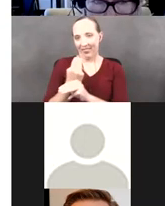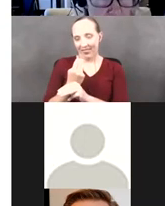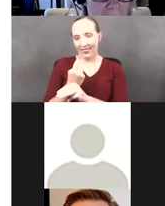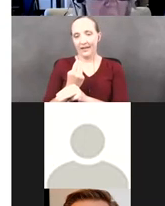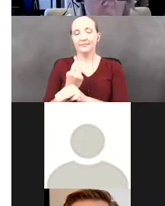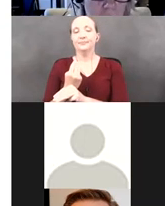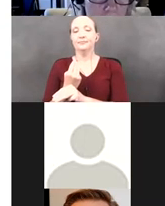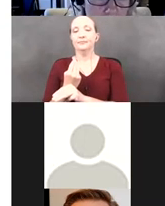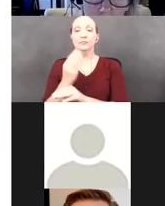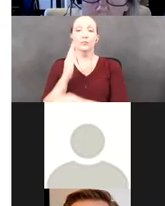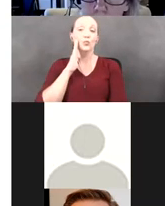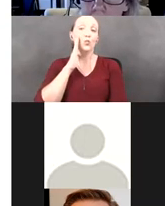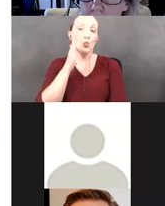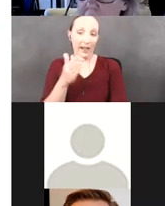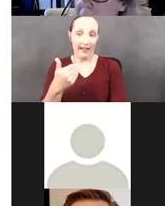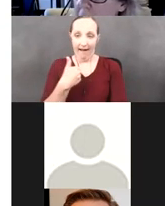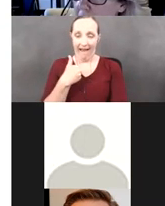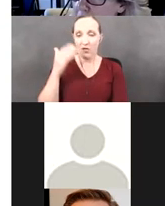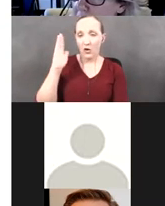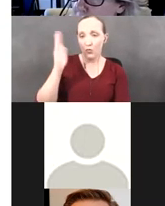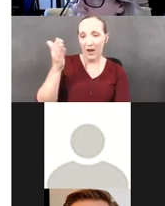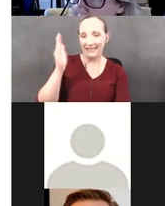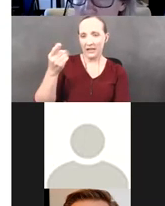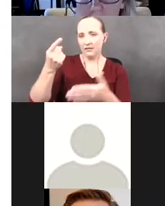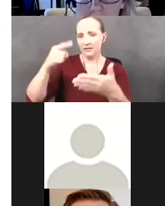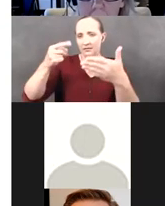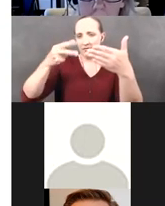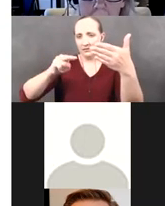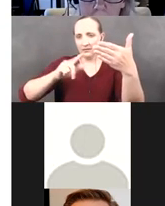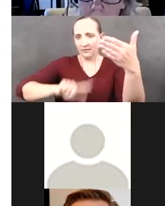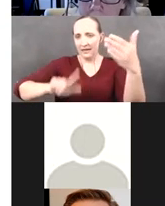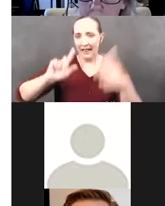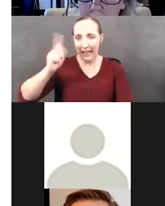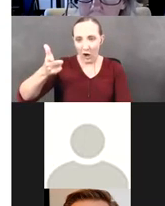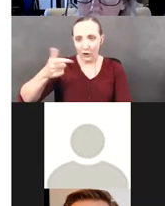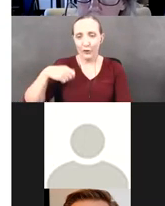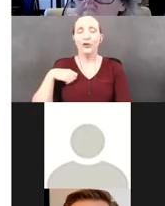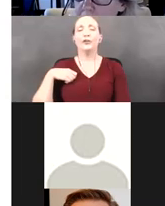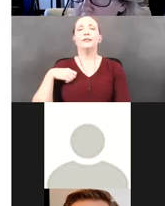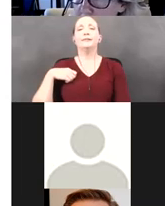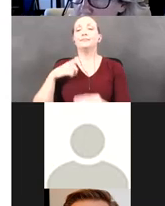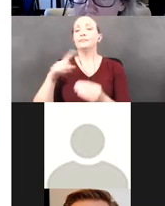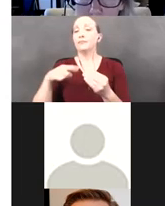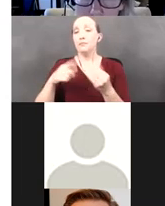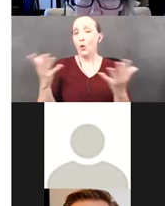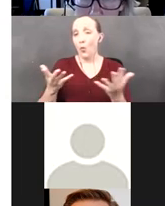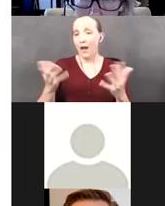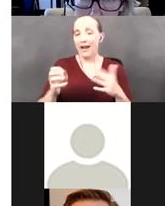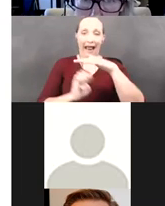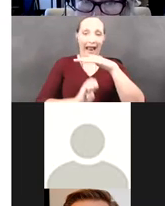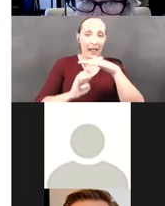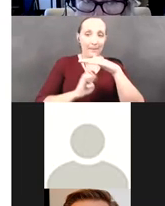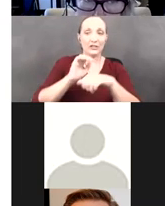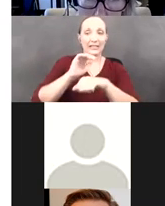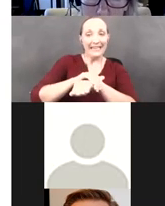primaria. presentations, Sí, vamos excuse a me, tener over the next presentaciones couple of weeks las about siguientes semanas elementary English